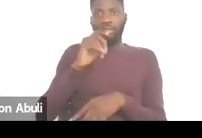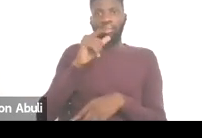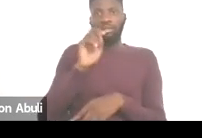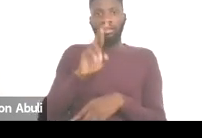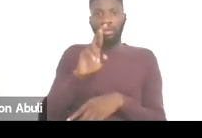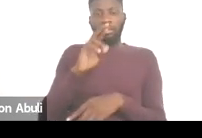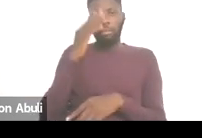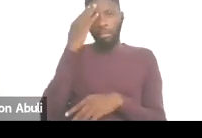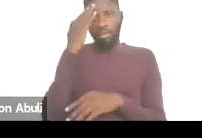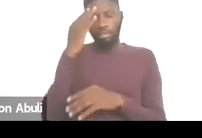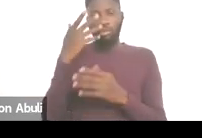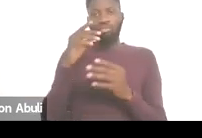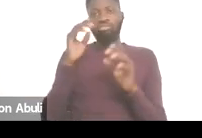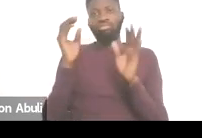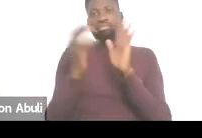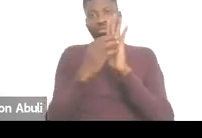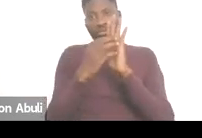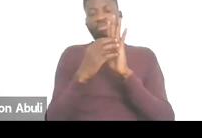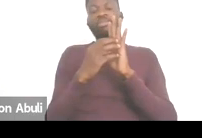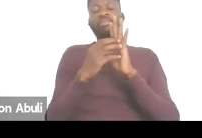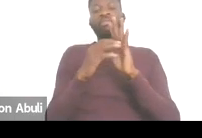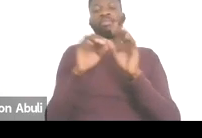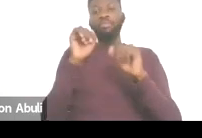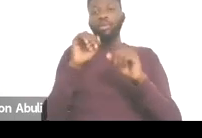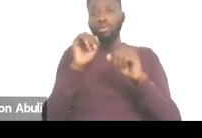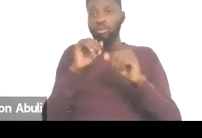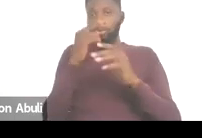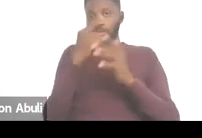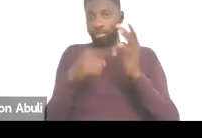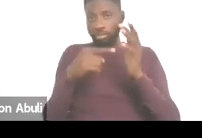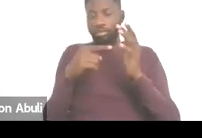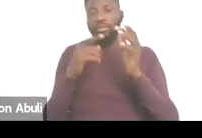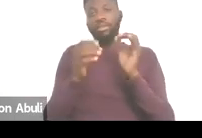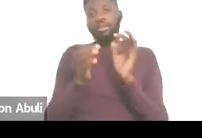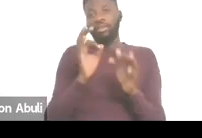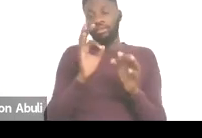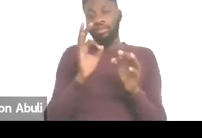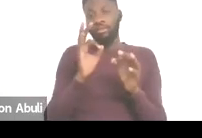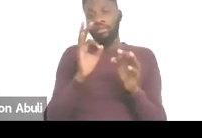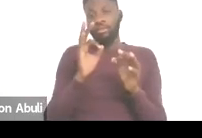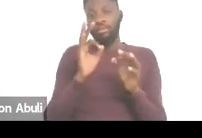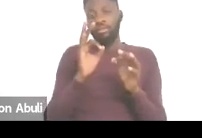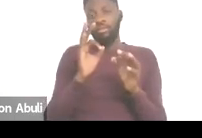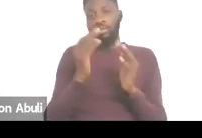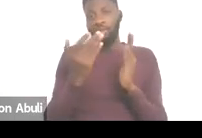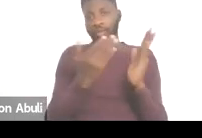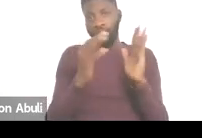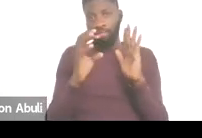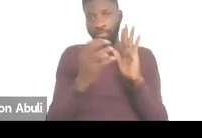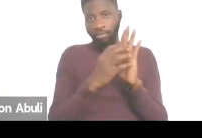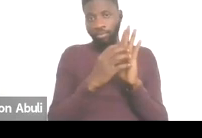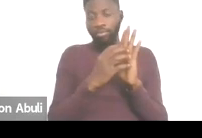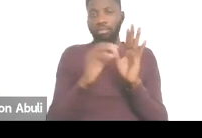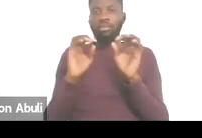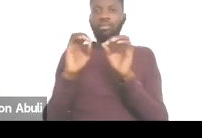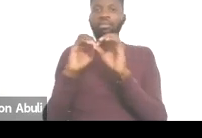LinkedIn, the highest possibility is that if it's on Brighter Monday, if that organization